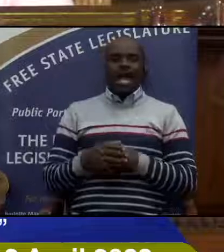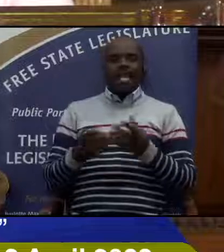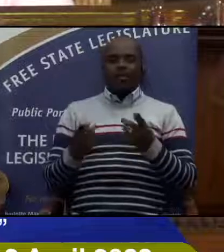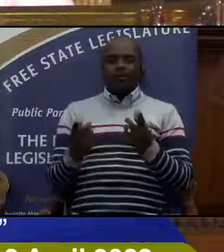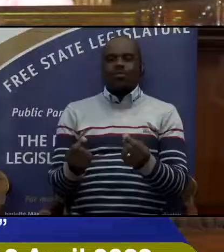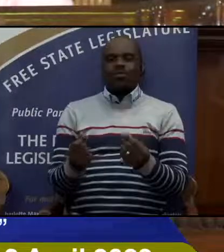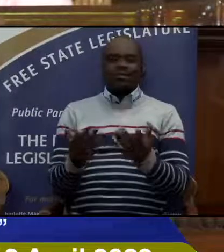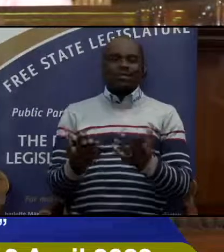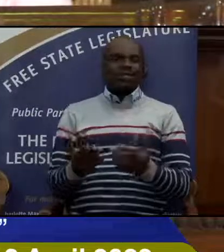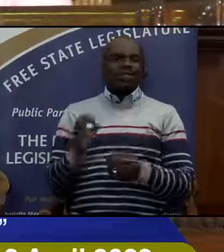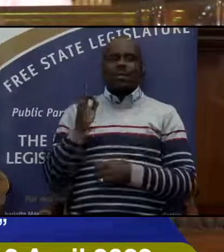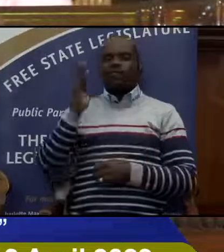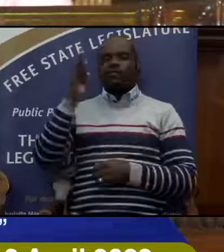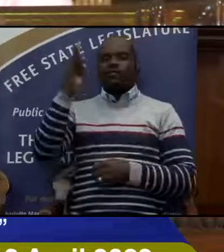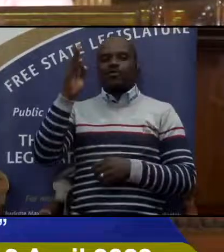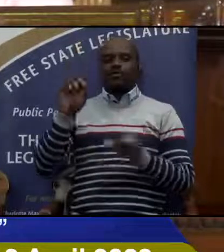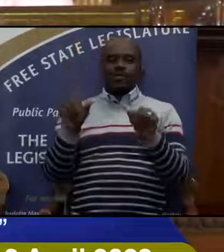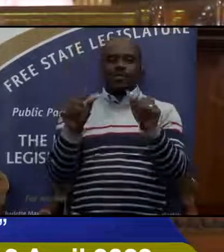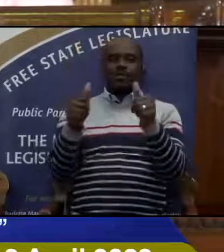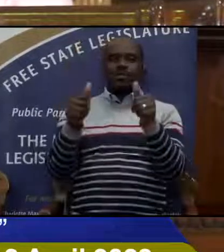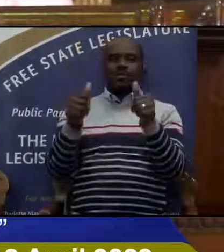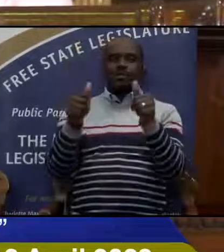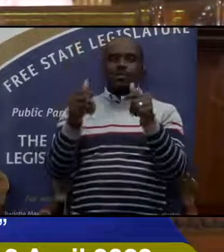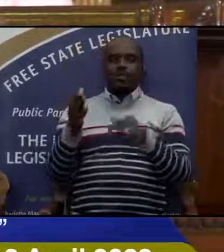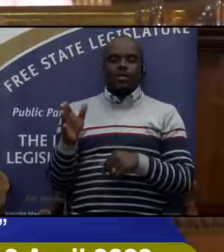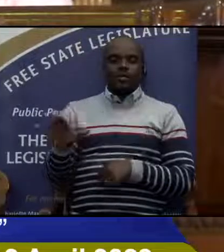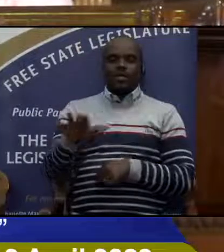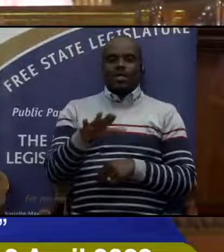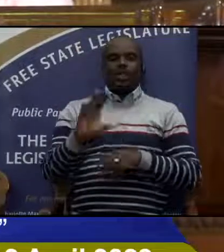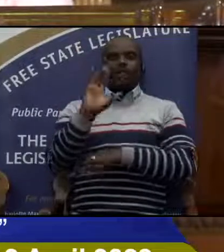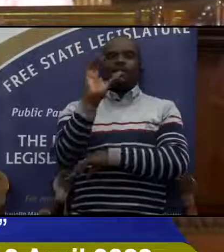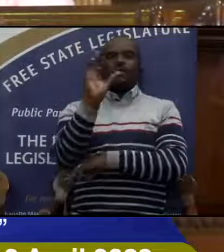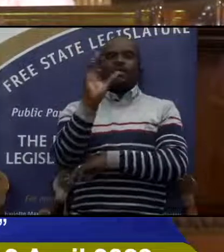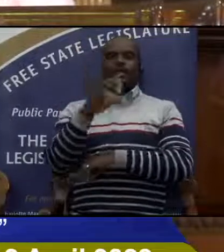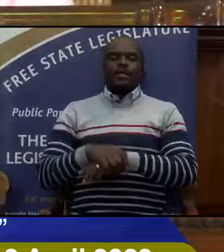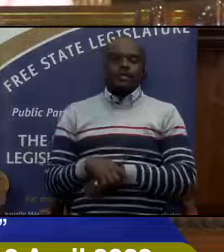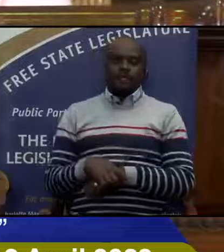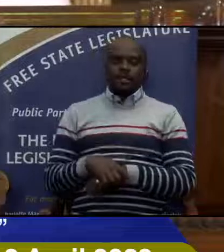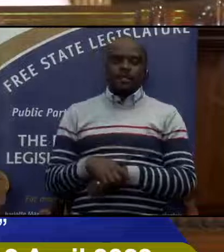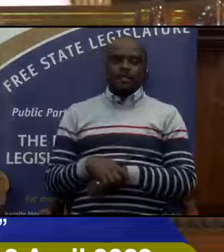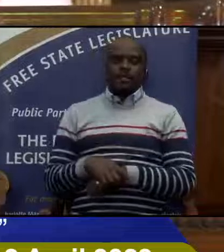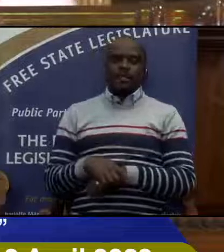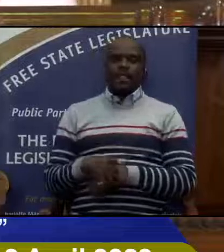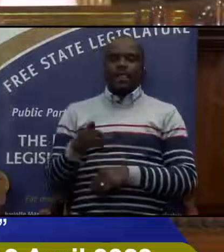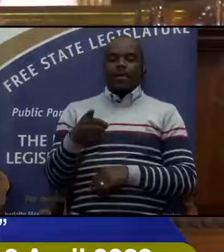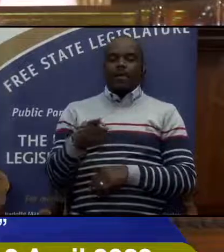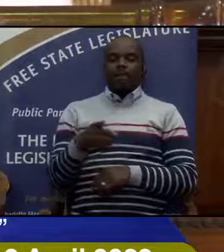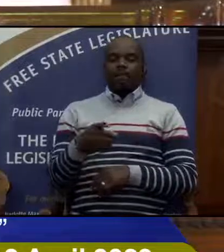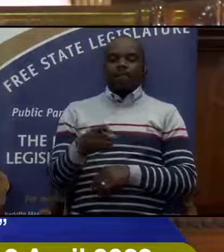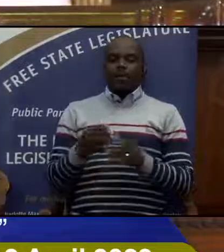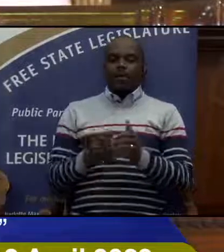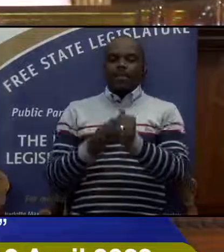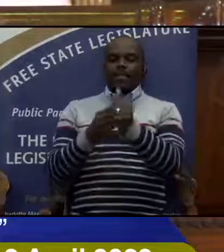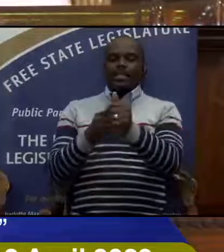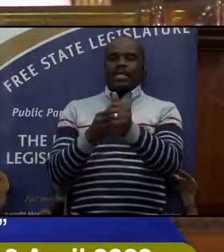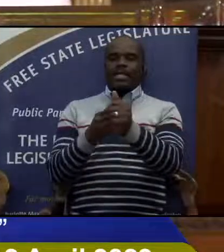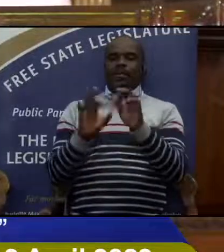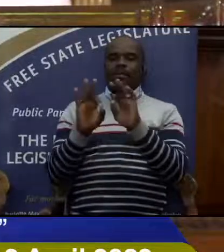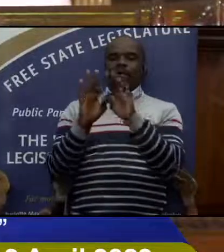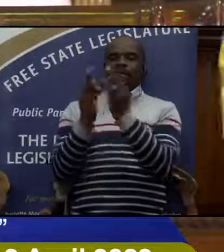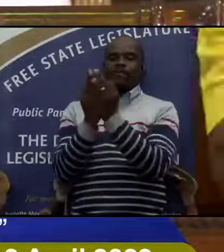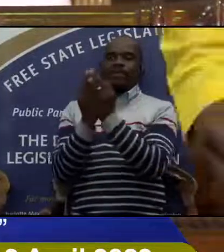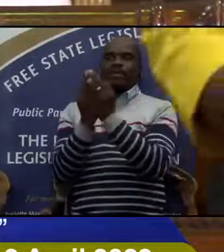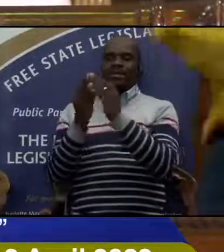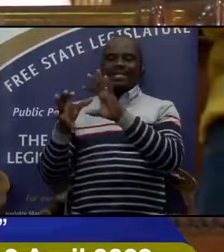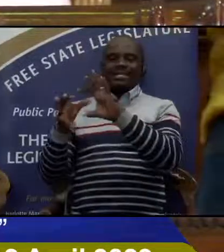image for the men in the Free State who are heads of churches and heads of household. We are proud